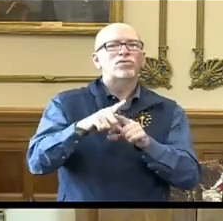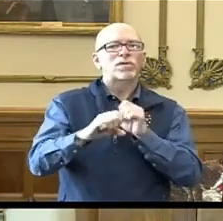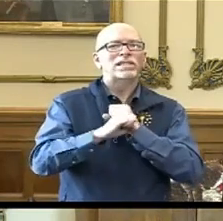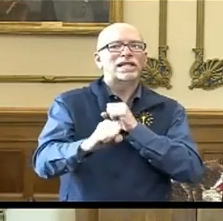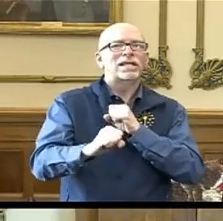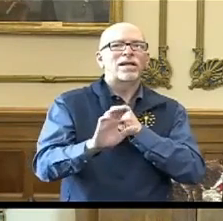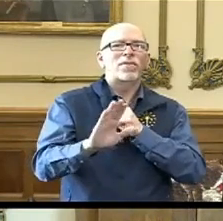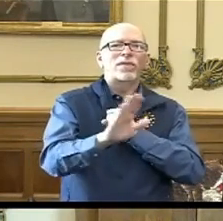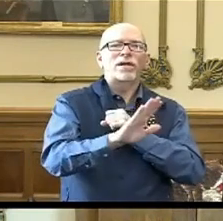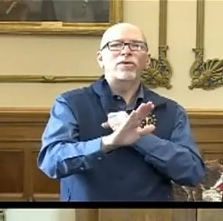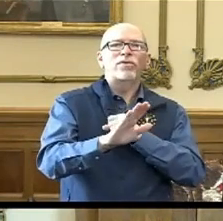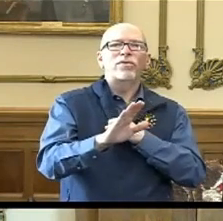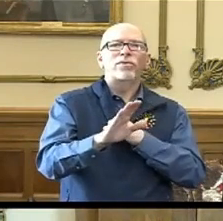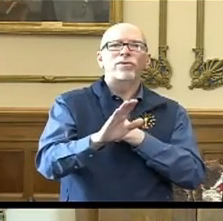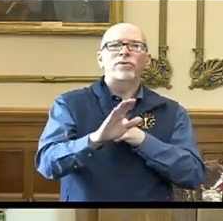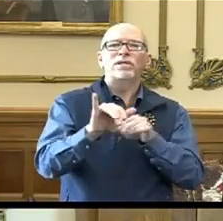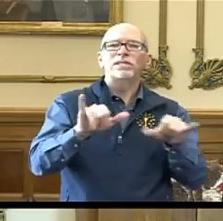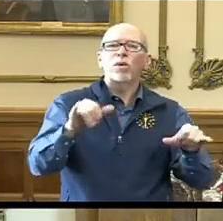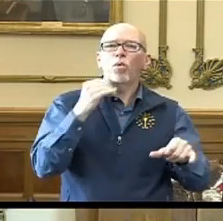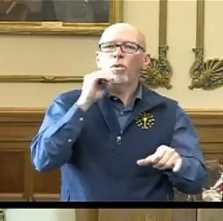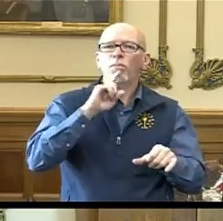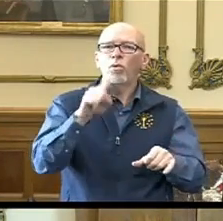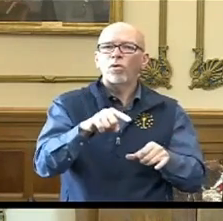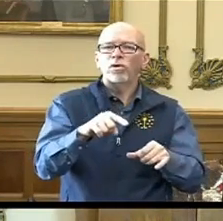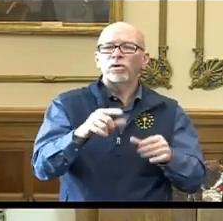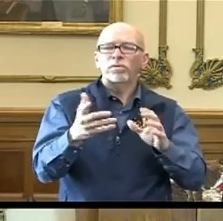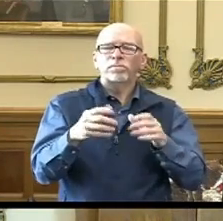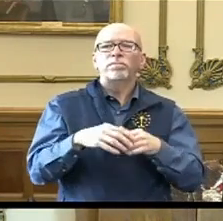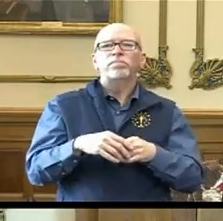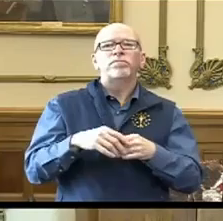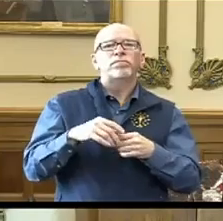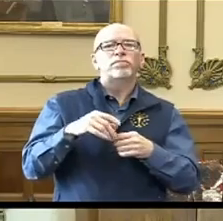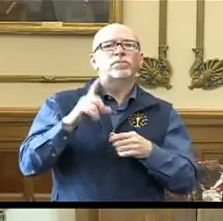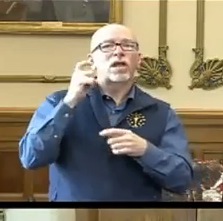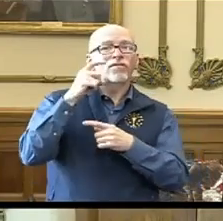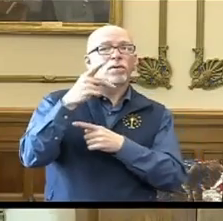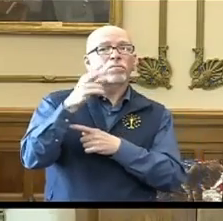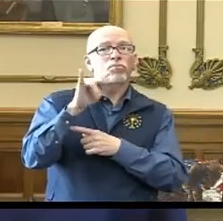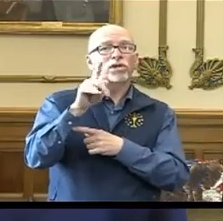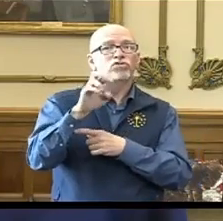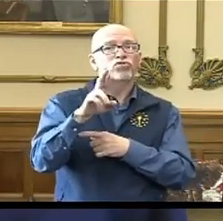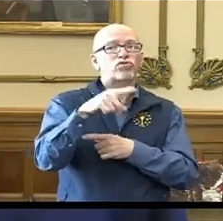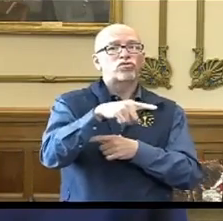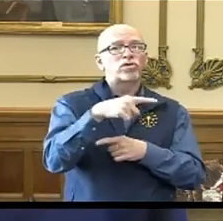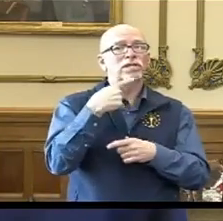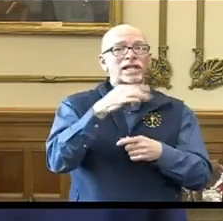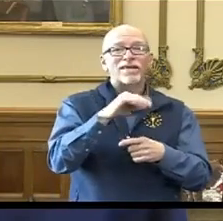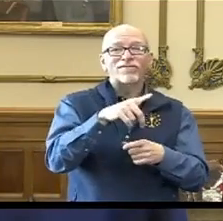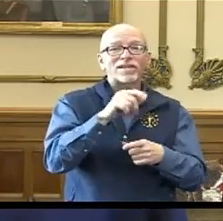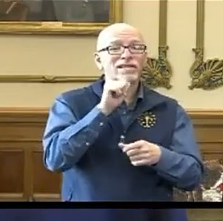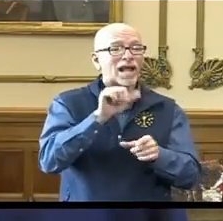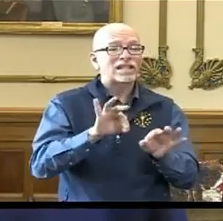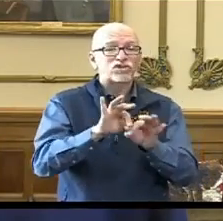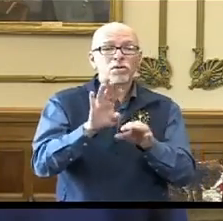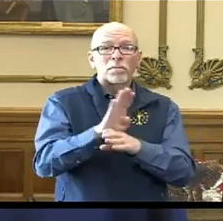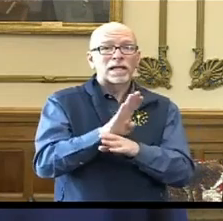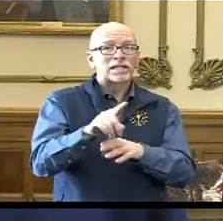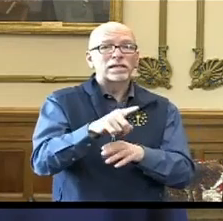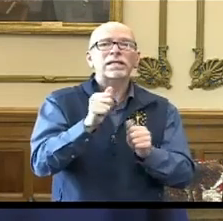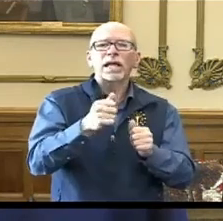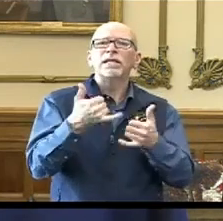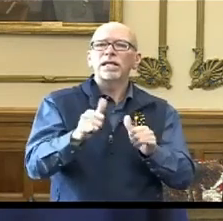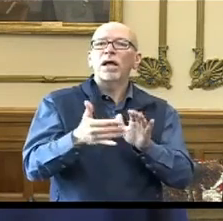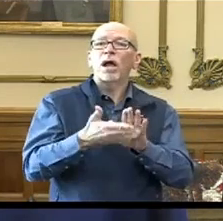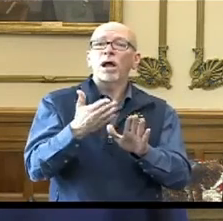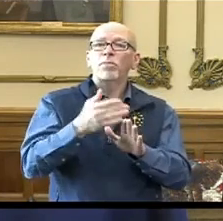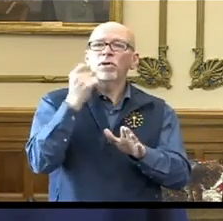extending their stay-at-home orders. Governor Pritzker has decided, hey, if you're a non-essential business, you can still operate